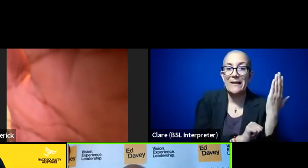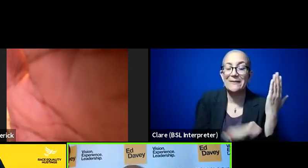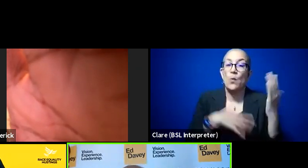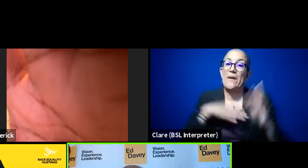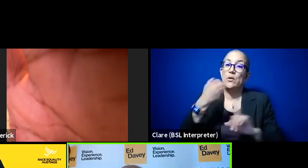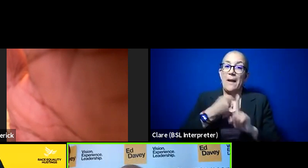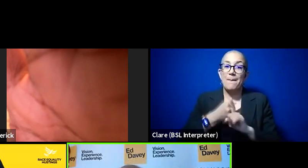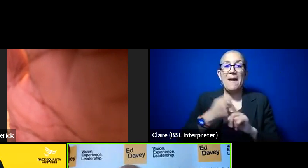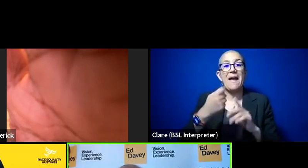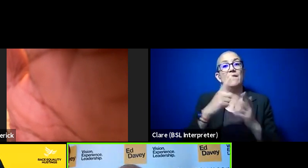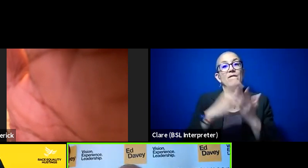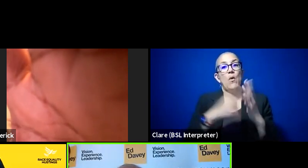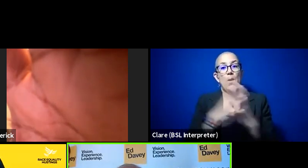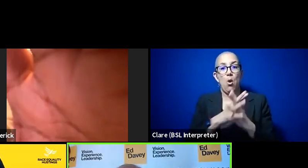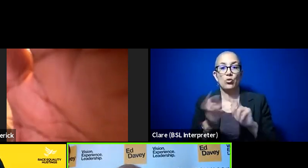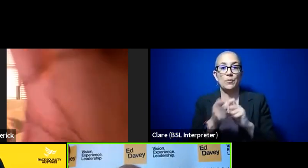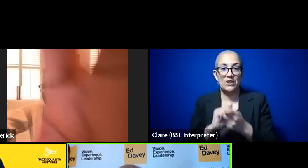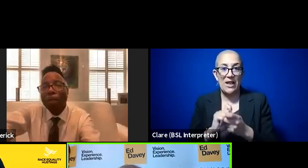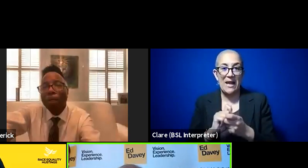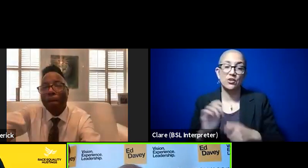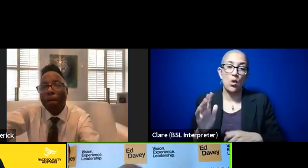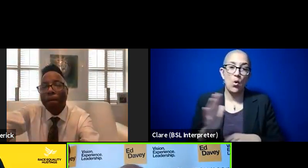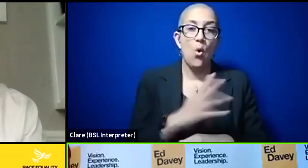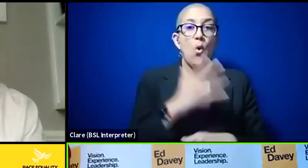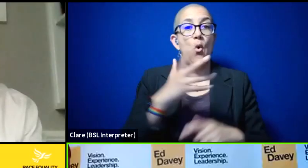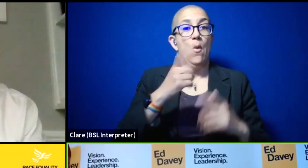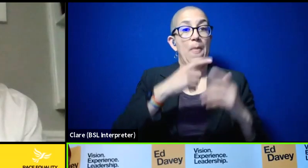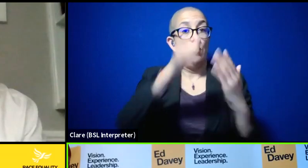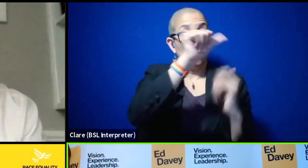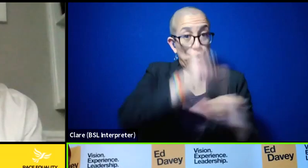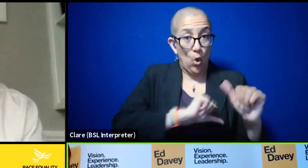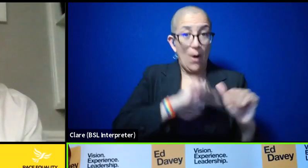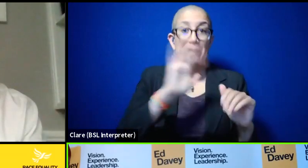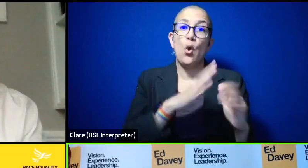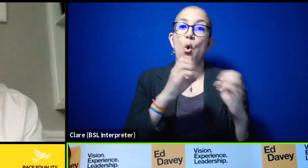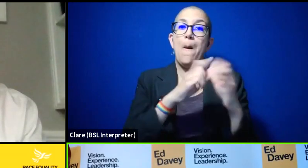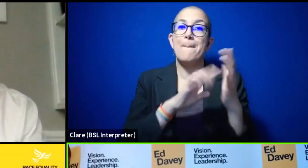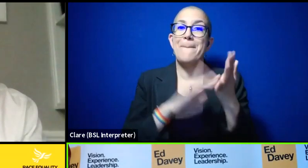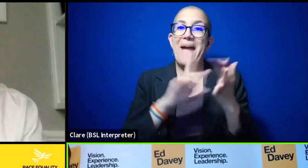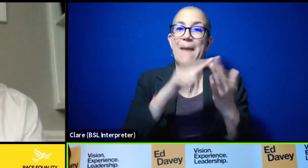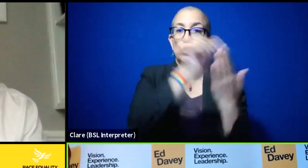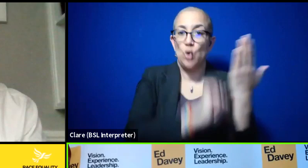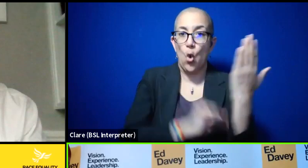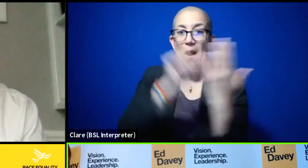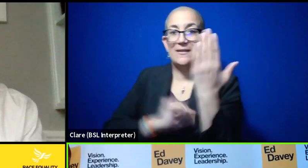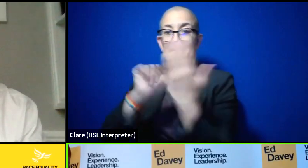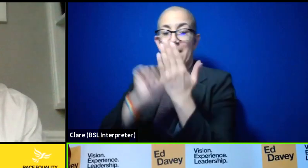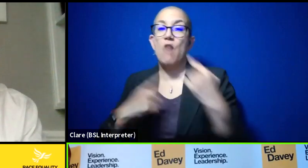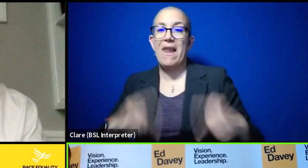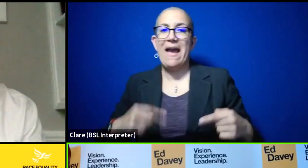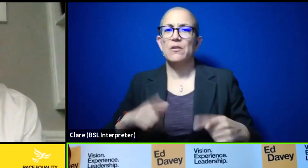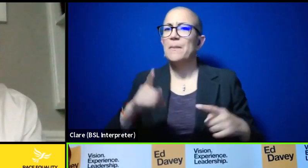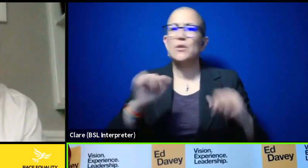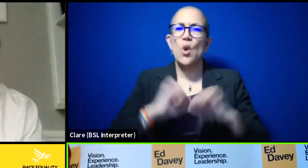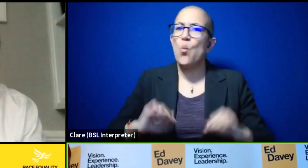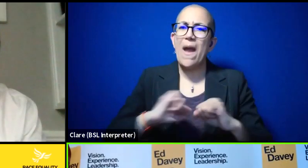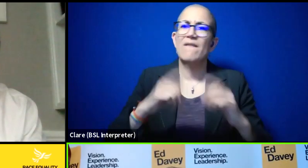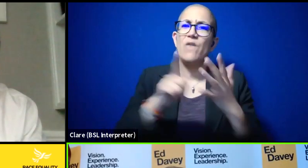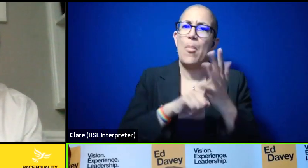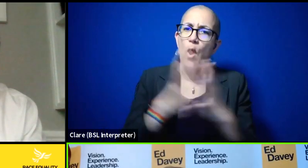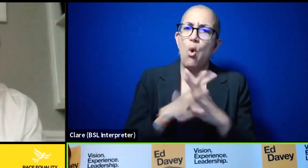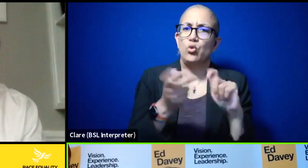changed so those all BEM shortlists are allowed. But let's not wait for the law to be changed. Let's